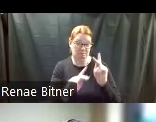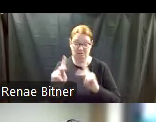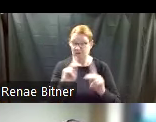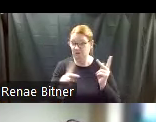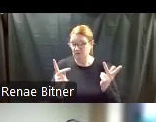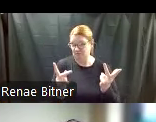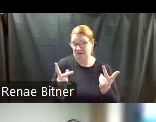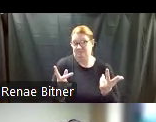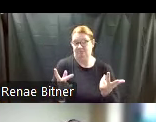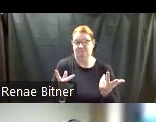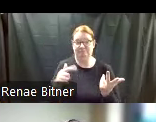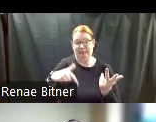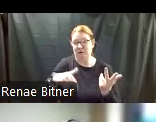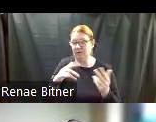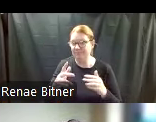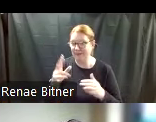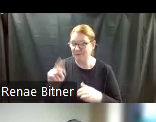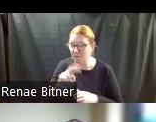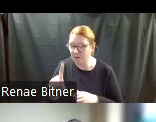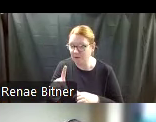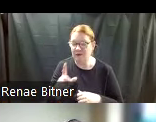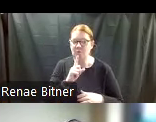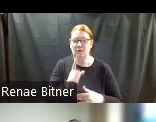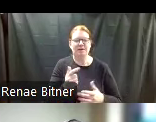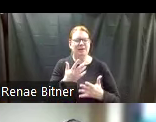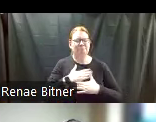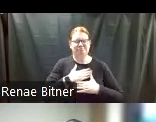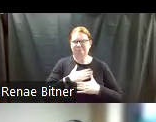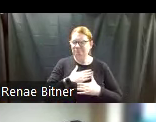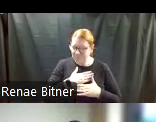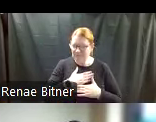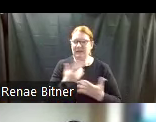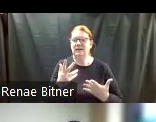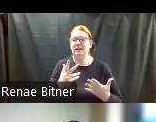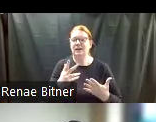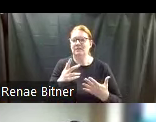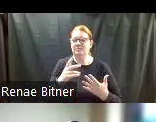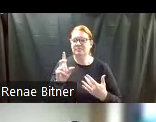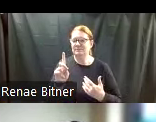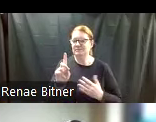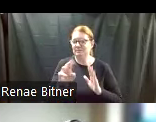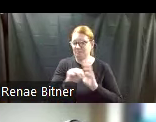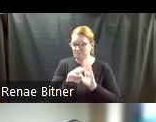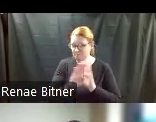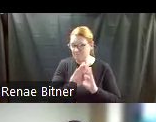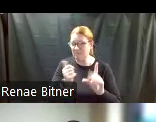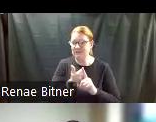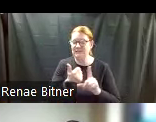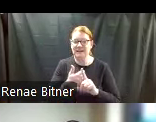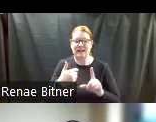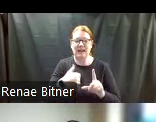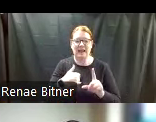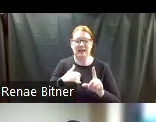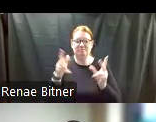state. So I loved that Denise had ears to listen. My questions